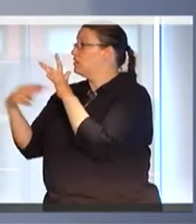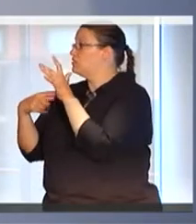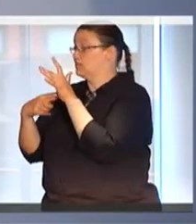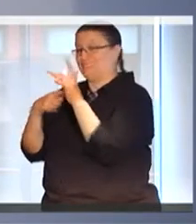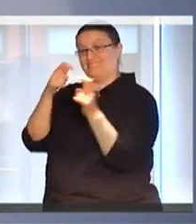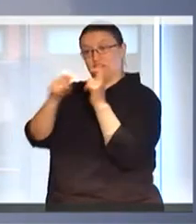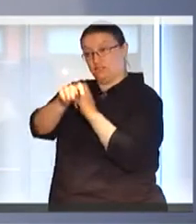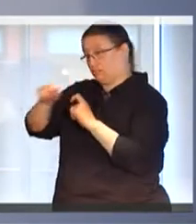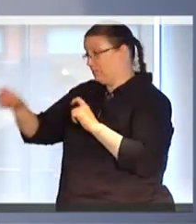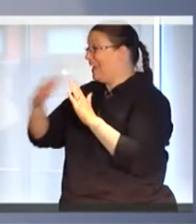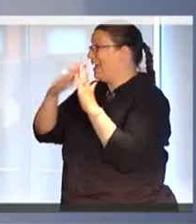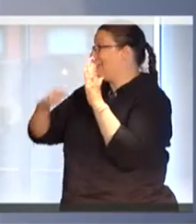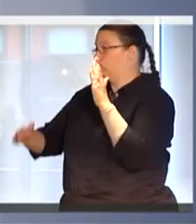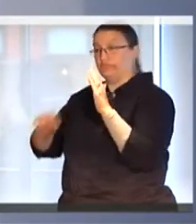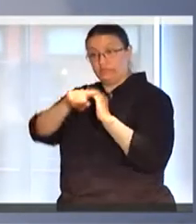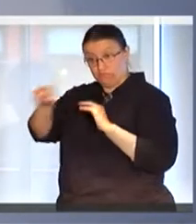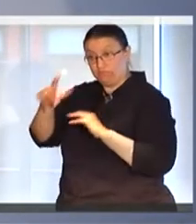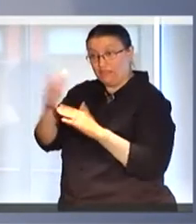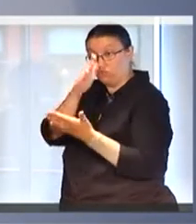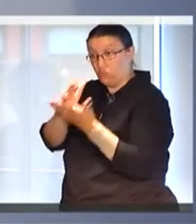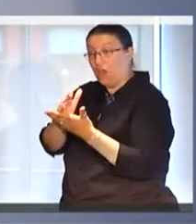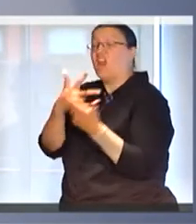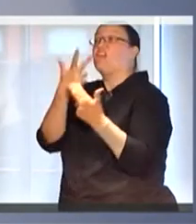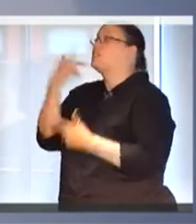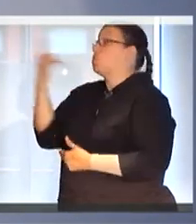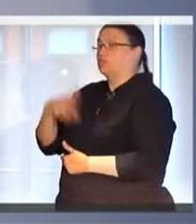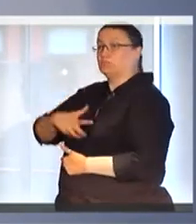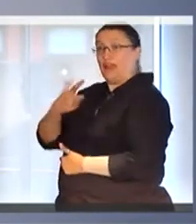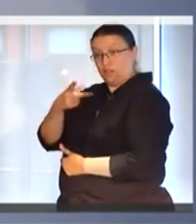participants have processes in place for complaint handling policies,